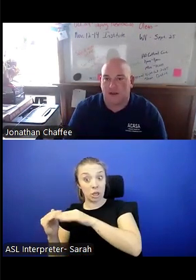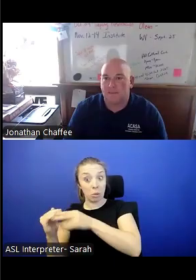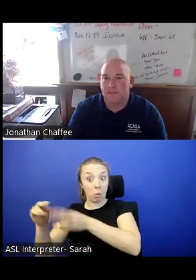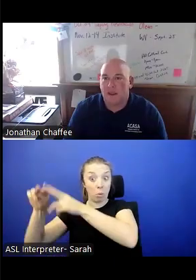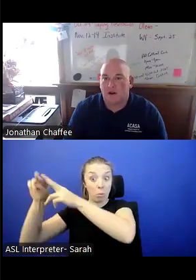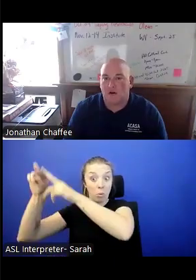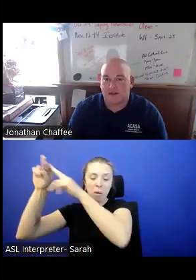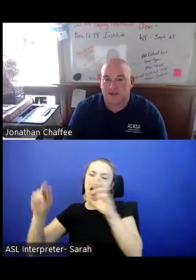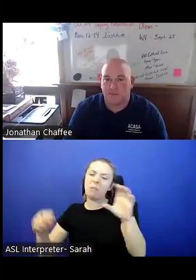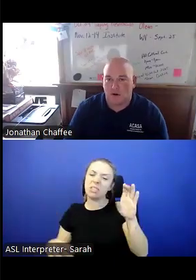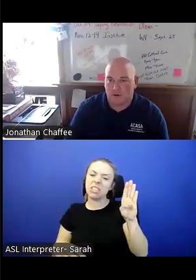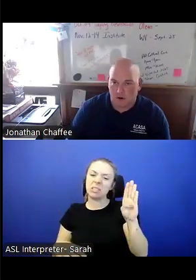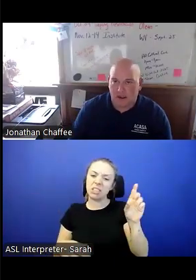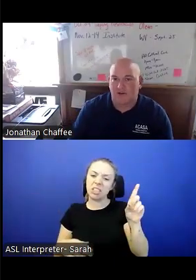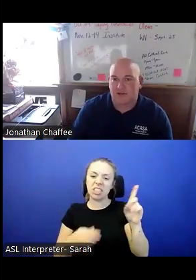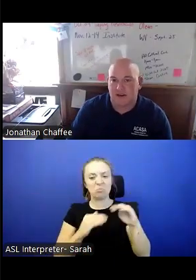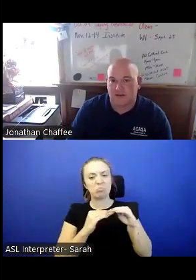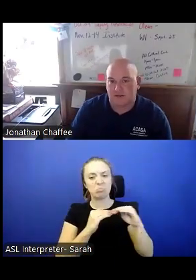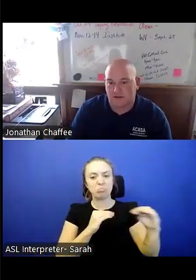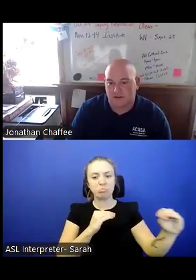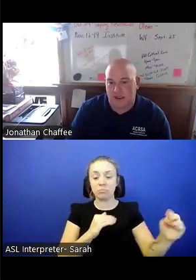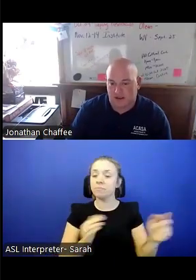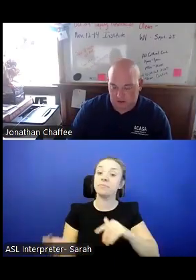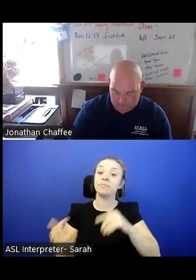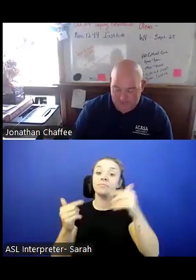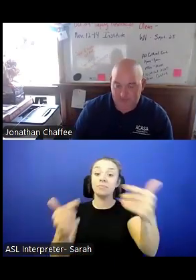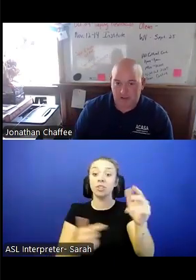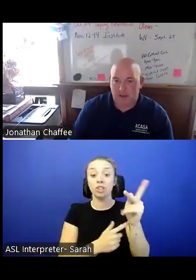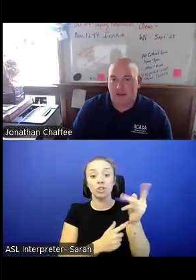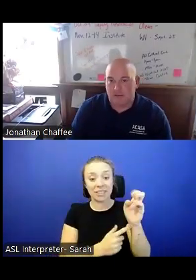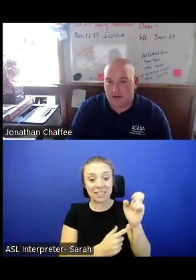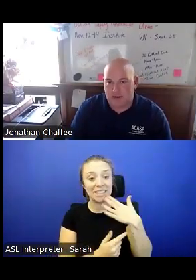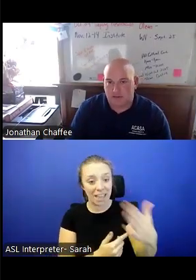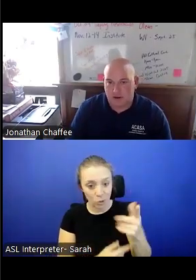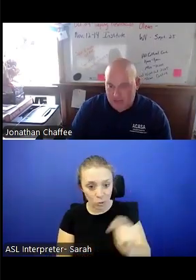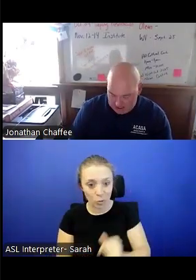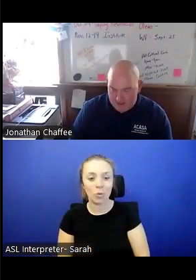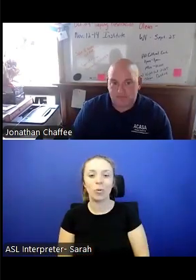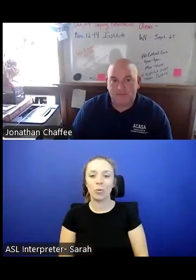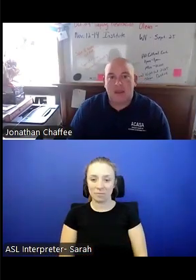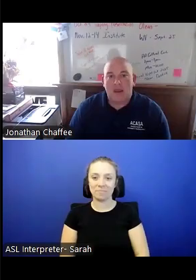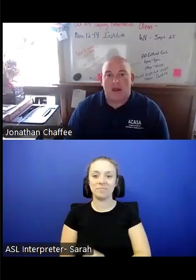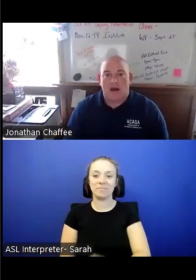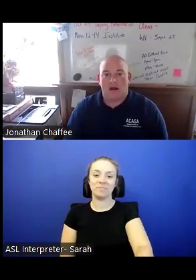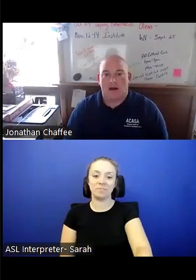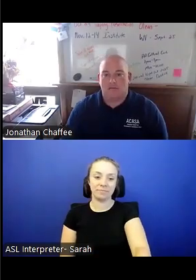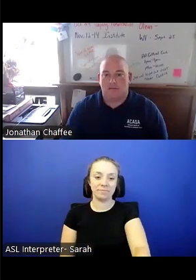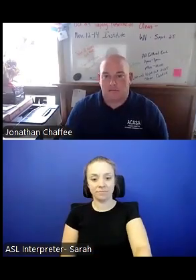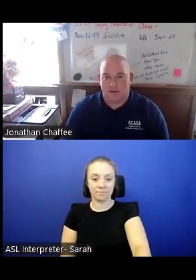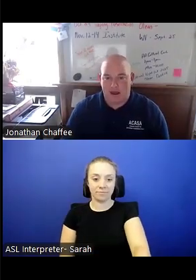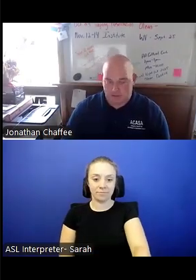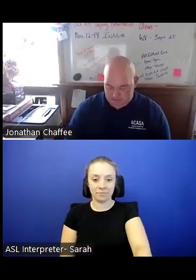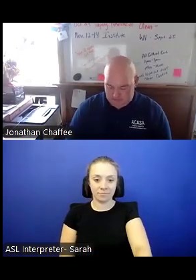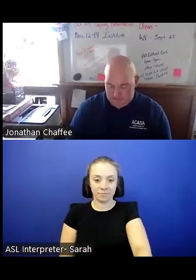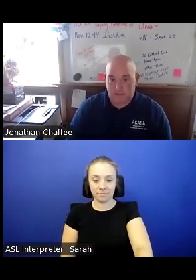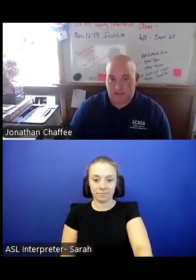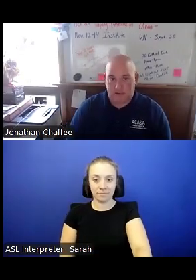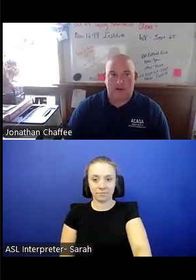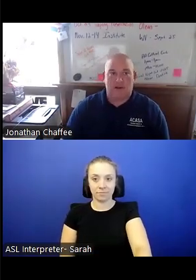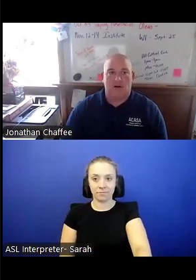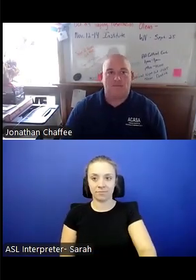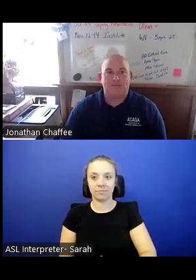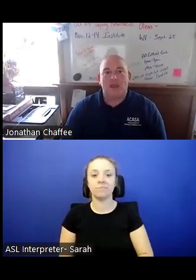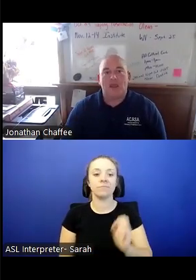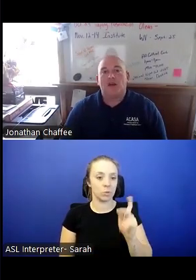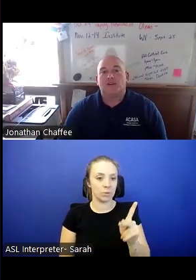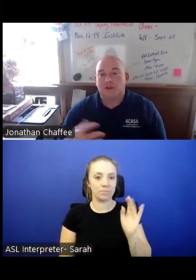across the board. Okay, Christine, thank you. Get rid of that. Come on. There